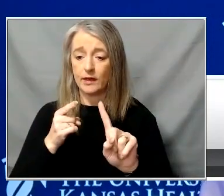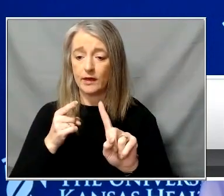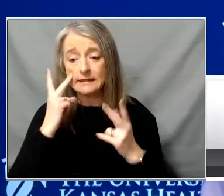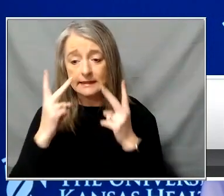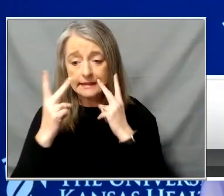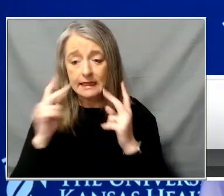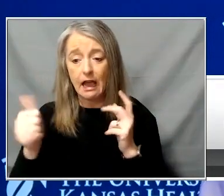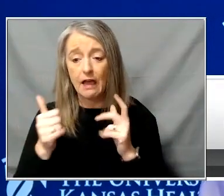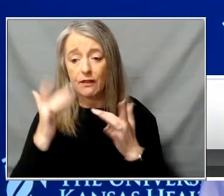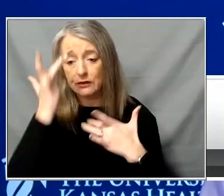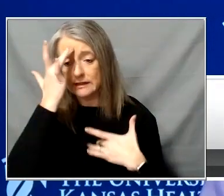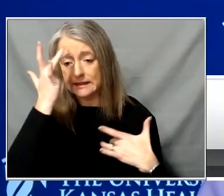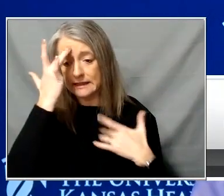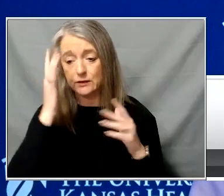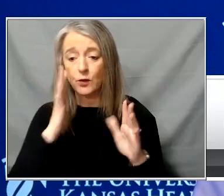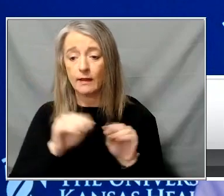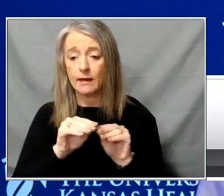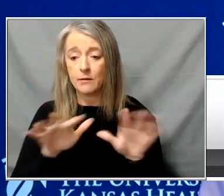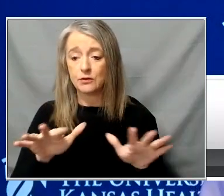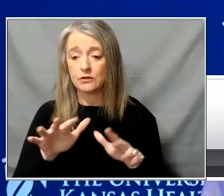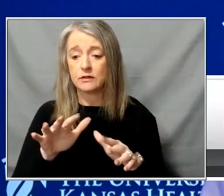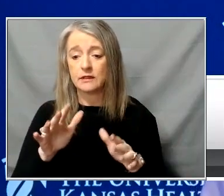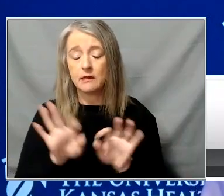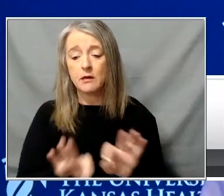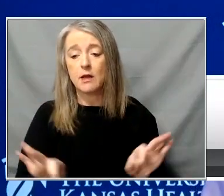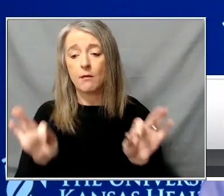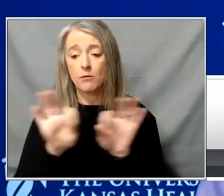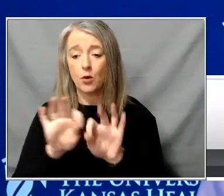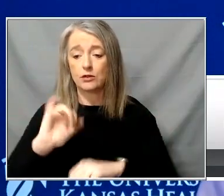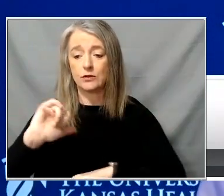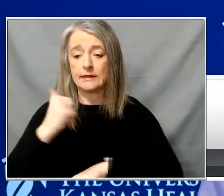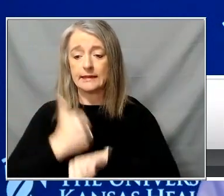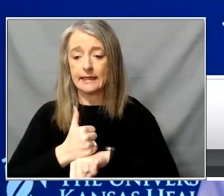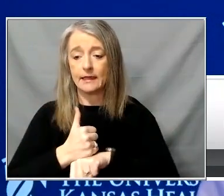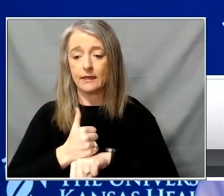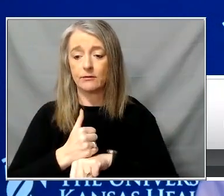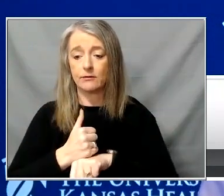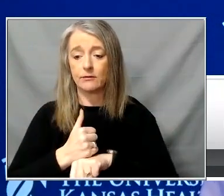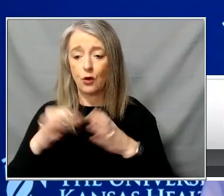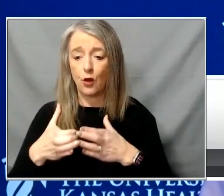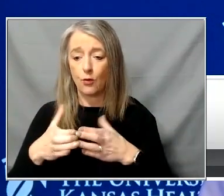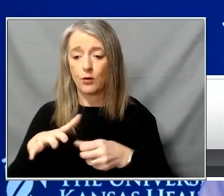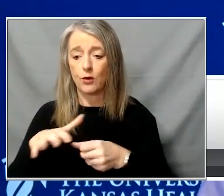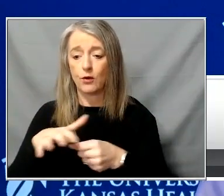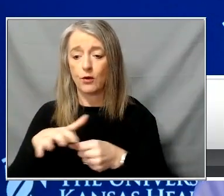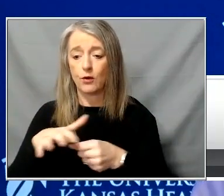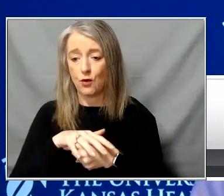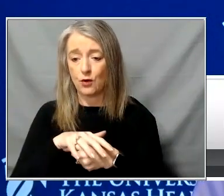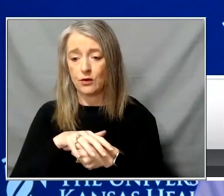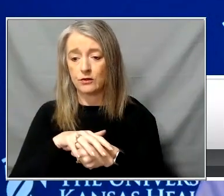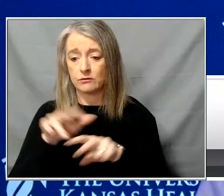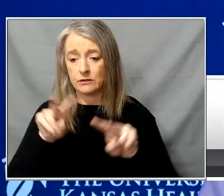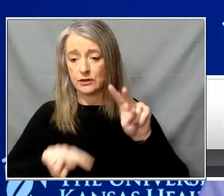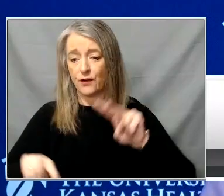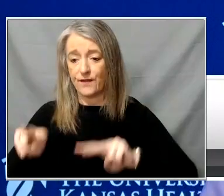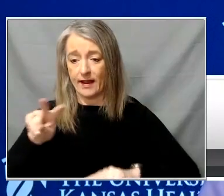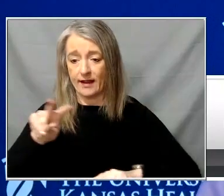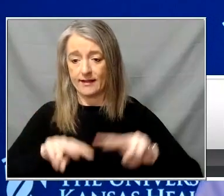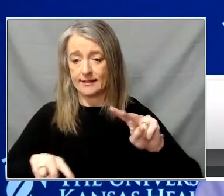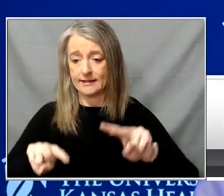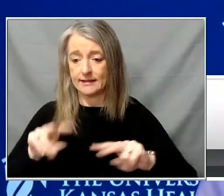different social, scientific, and governmental levels that we can assess this. But the main thing is